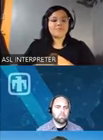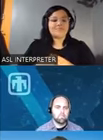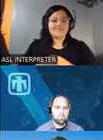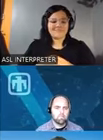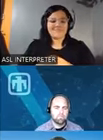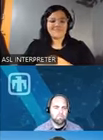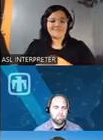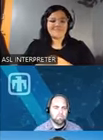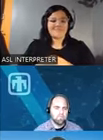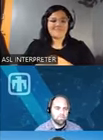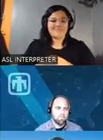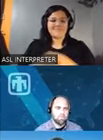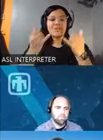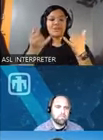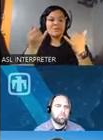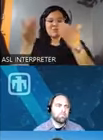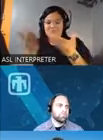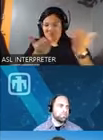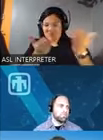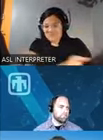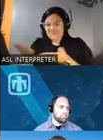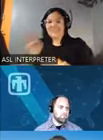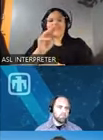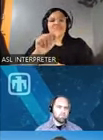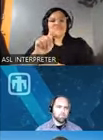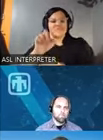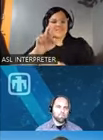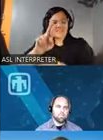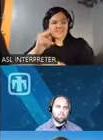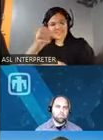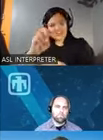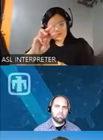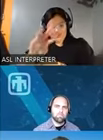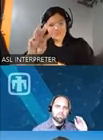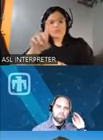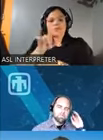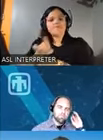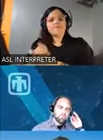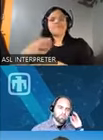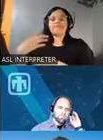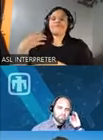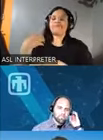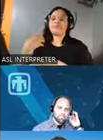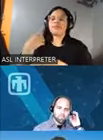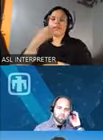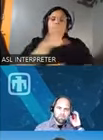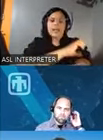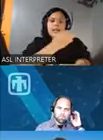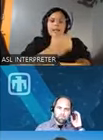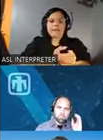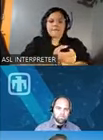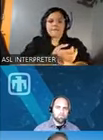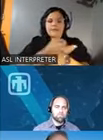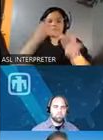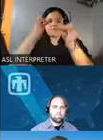And I'd now like to introduce Matthew Lay with Sandia National Laboratories to present on stakeholder engagement and energy justice. He'll be followed by John